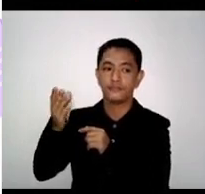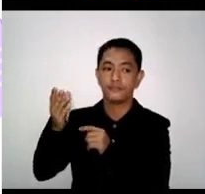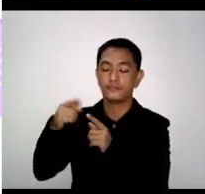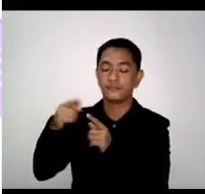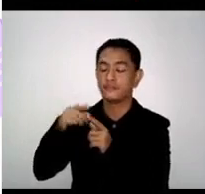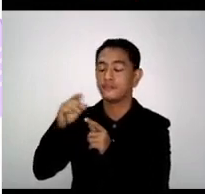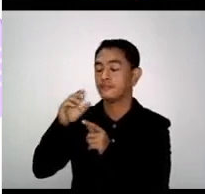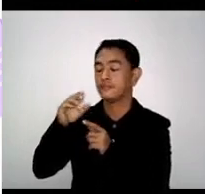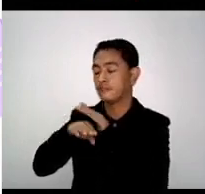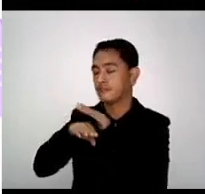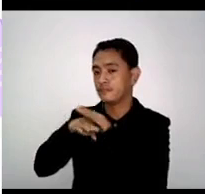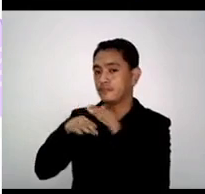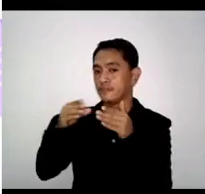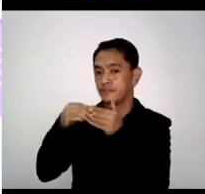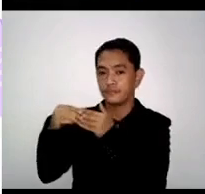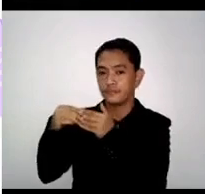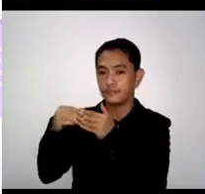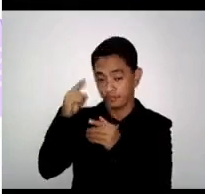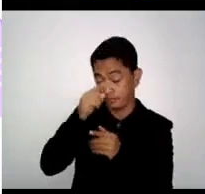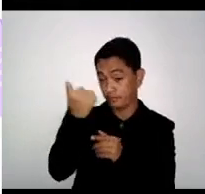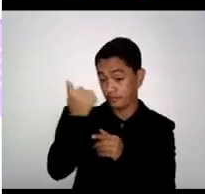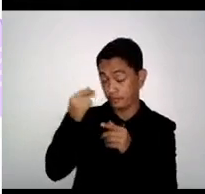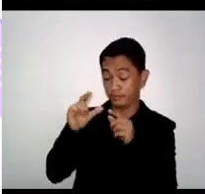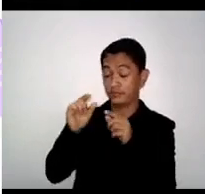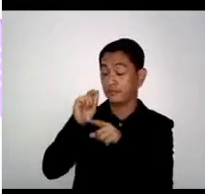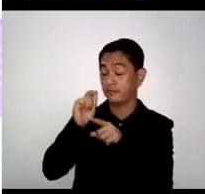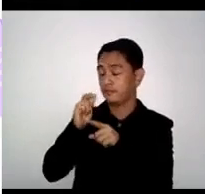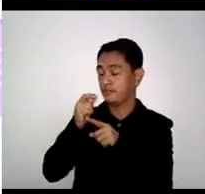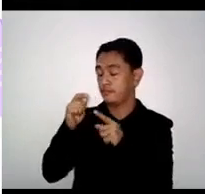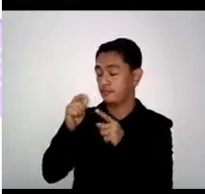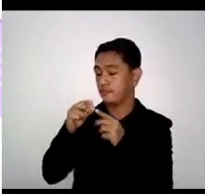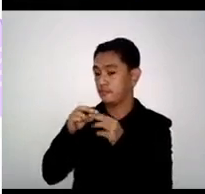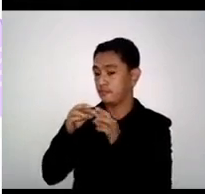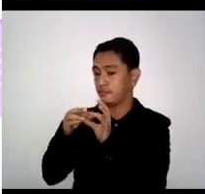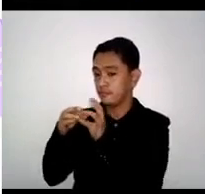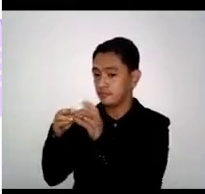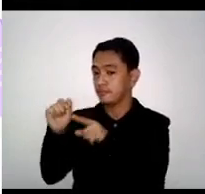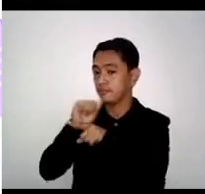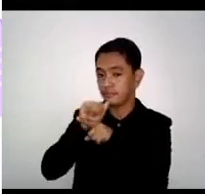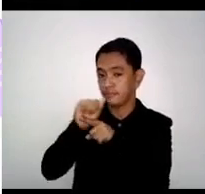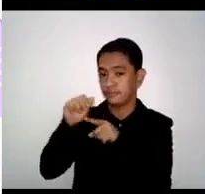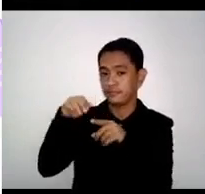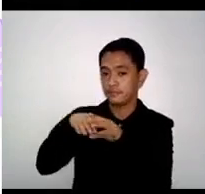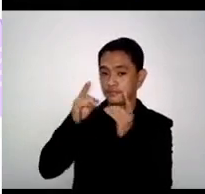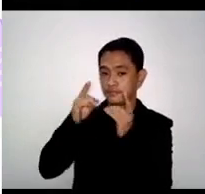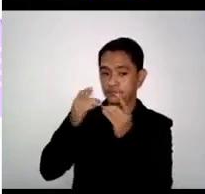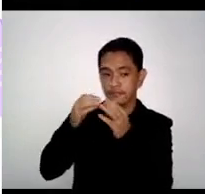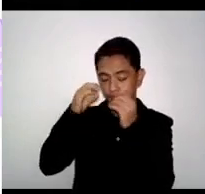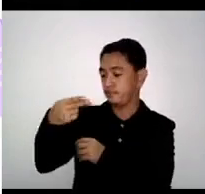And for other related trainings from Microsoft and DepEd, we have